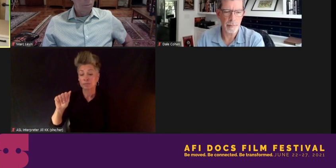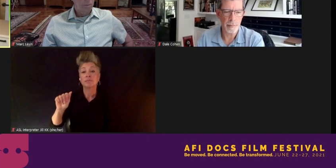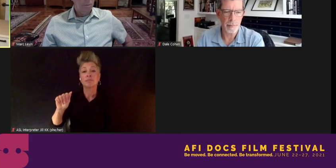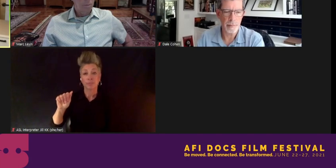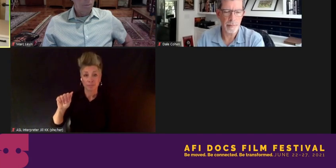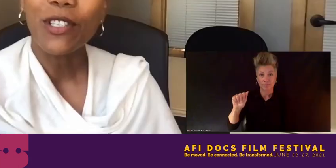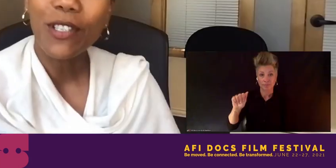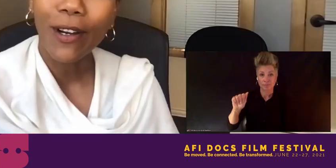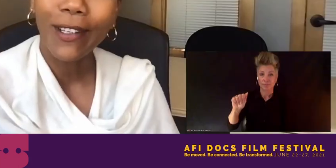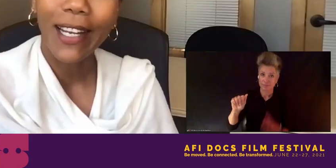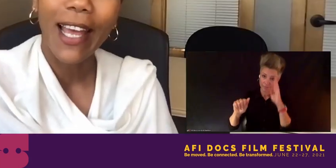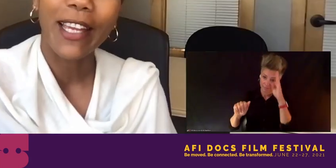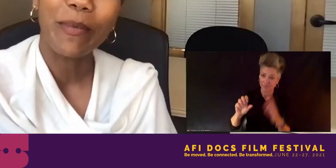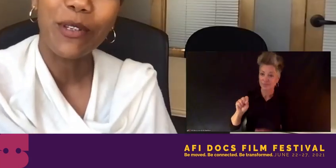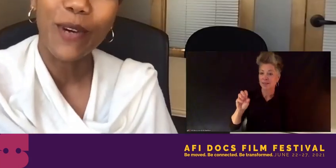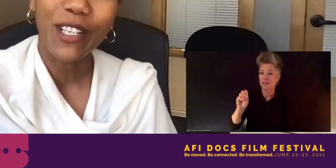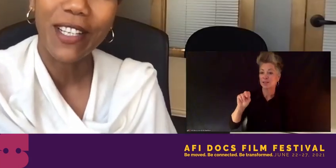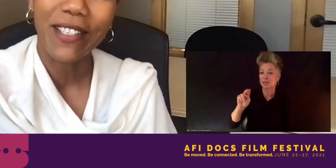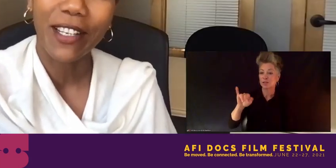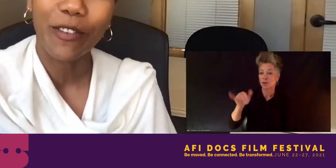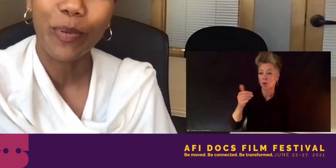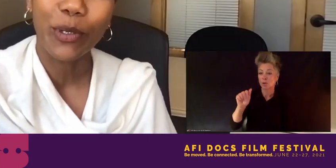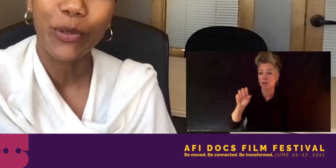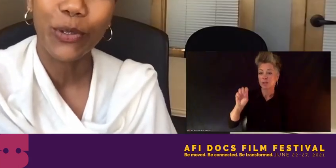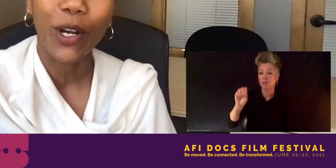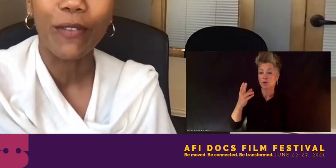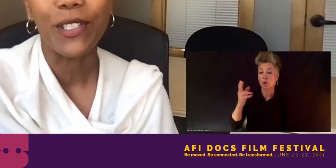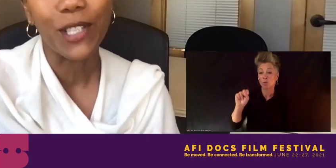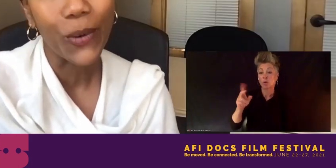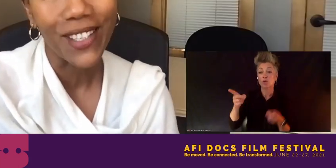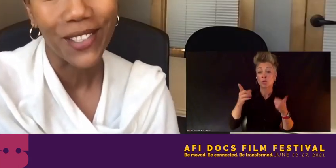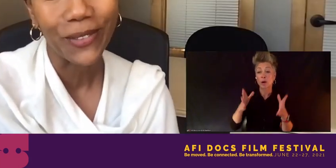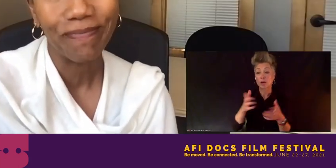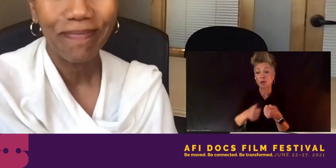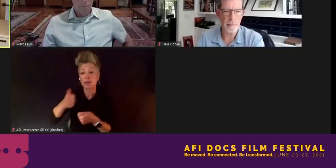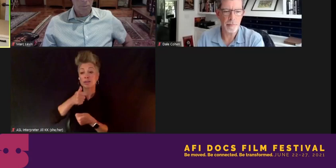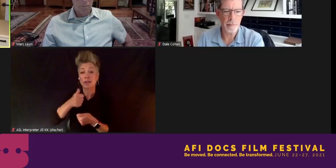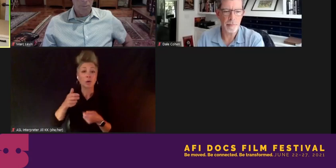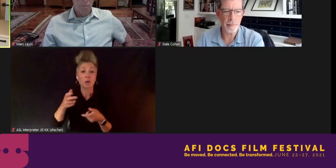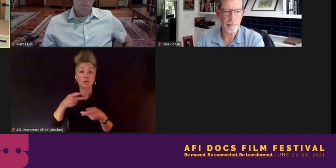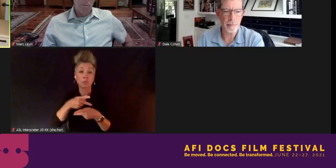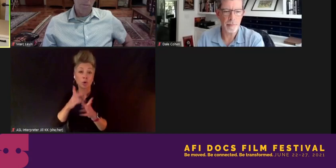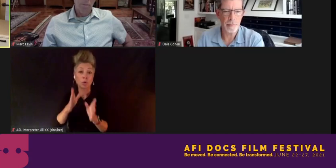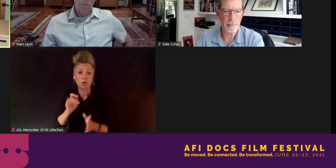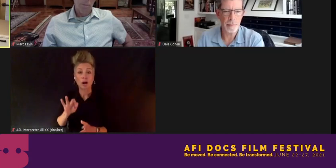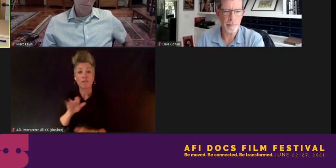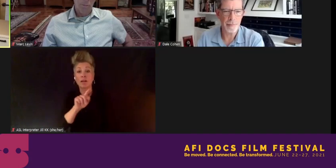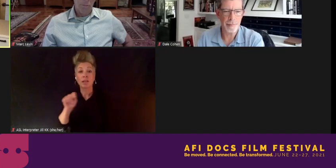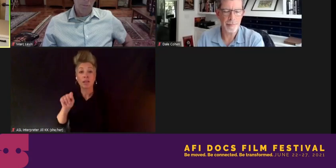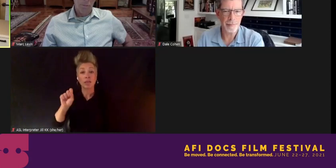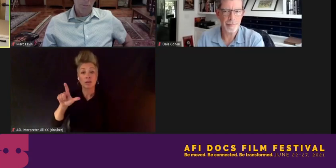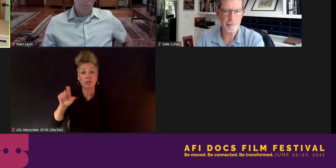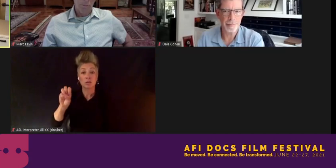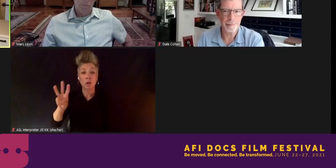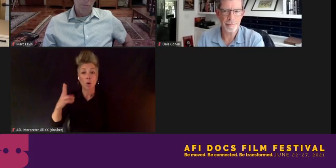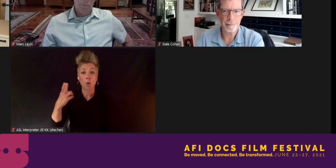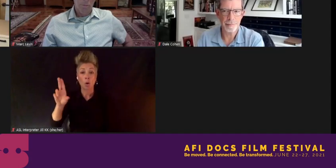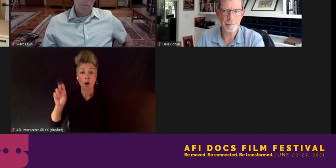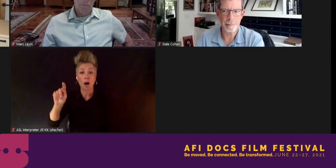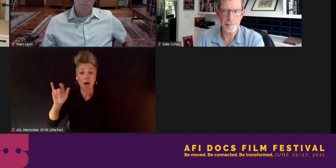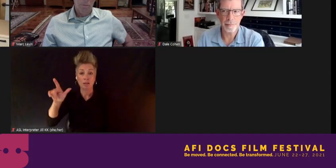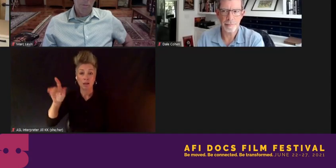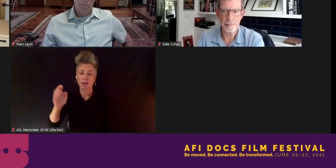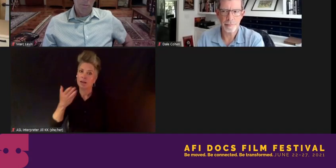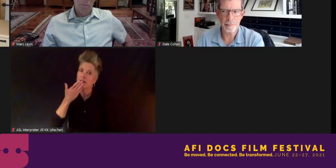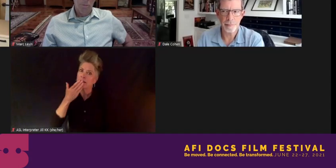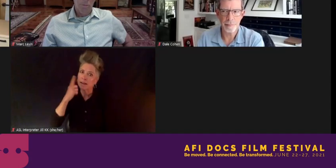Hi, I'm Sonia Son, and I am the director and executive producer of The Slow Hustle. Thanks for having me, everyone. Thanks, Sonia.